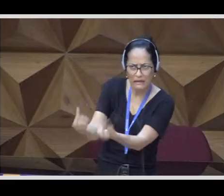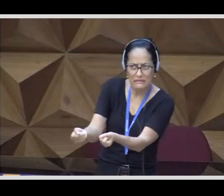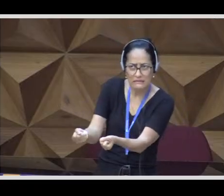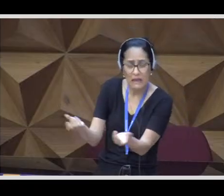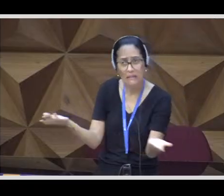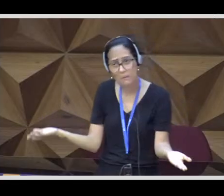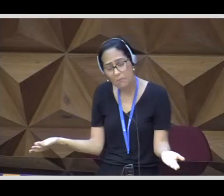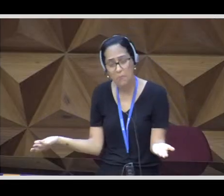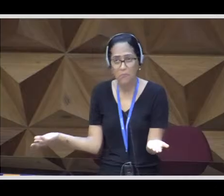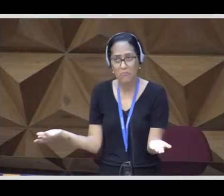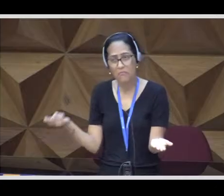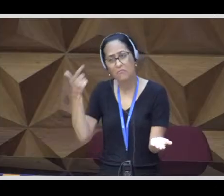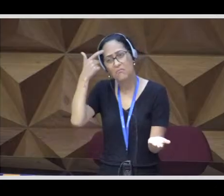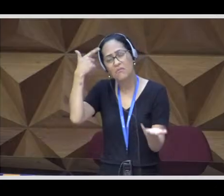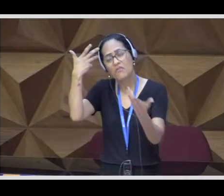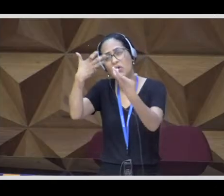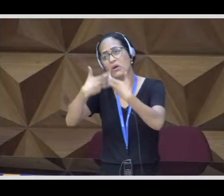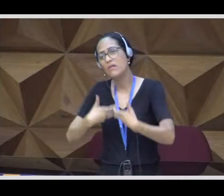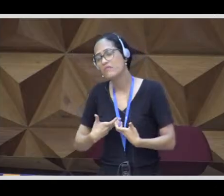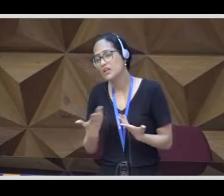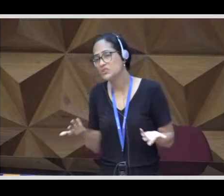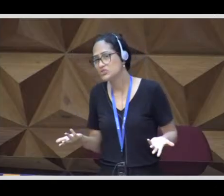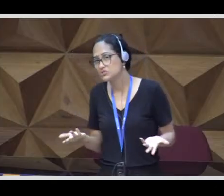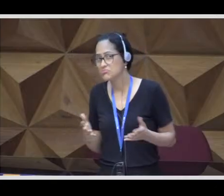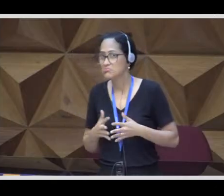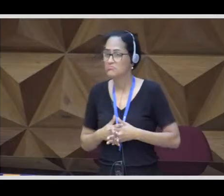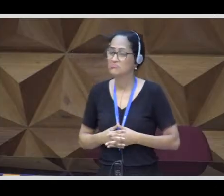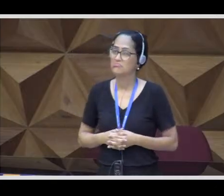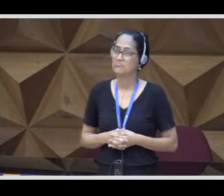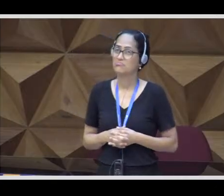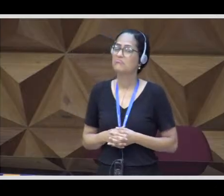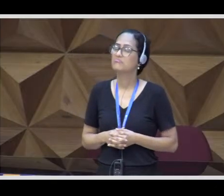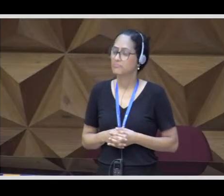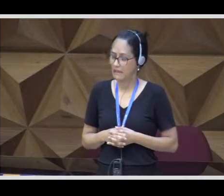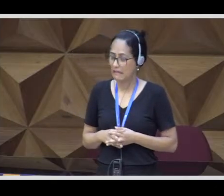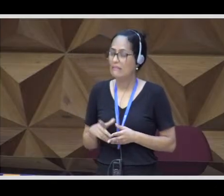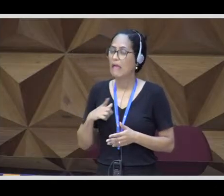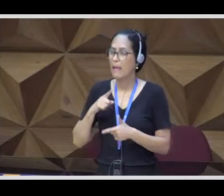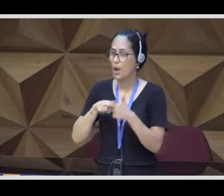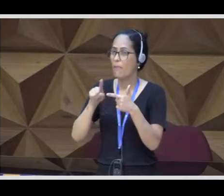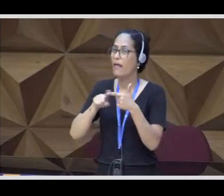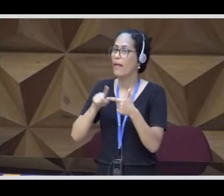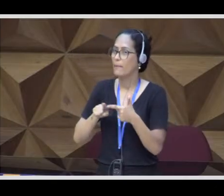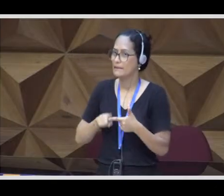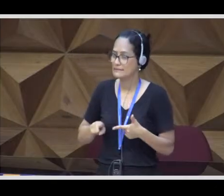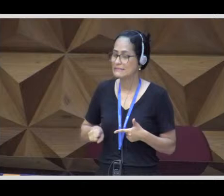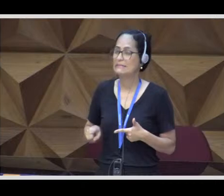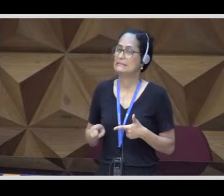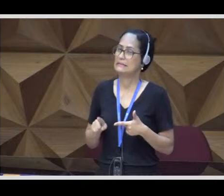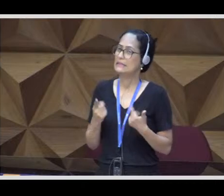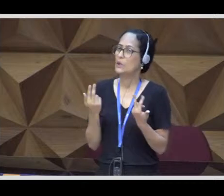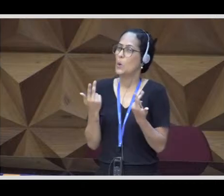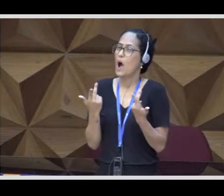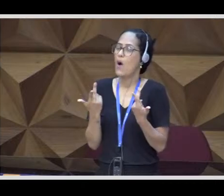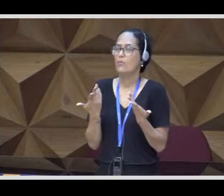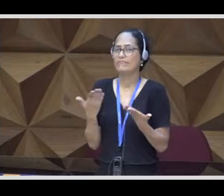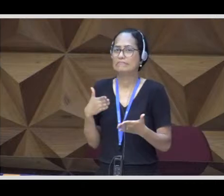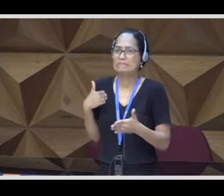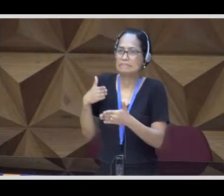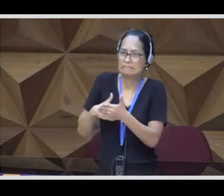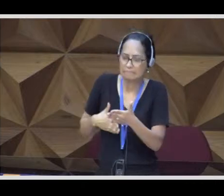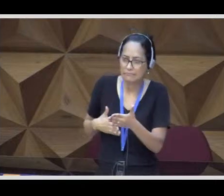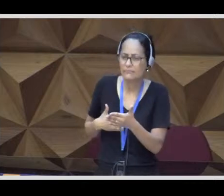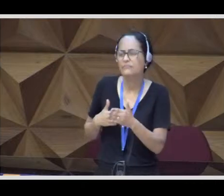it causes potential issues constraining our design a bit. So headset use is not very